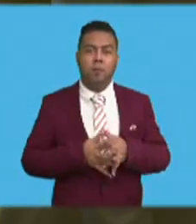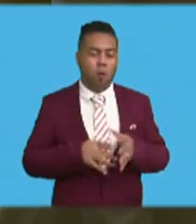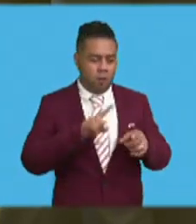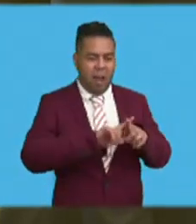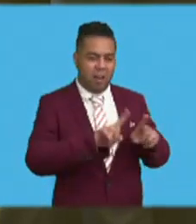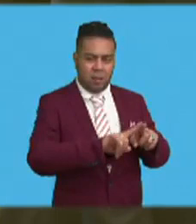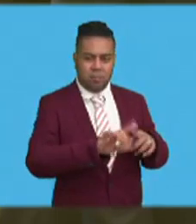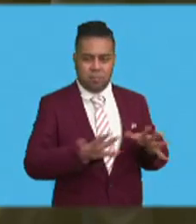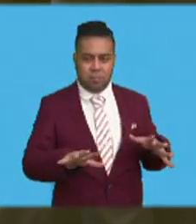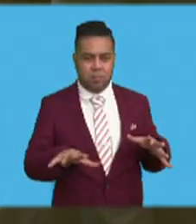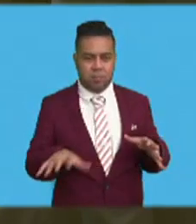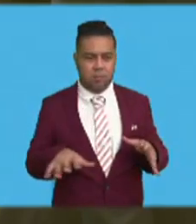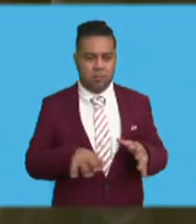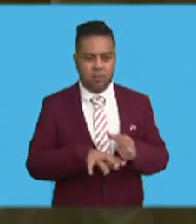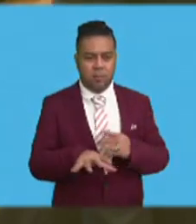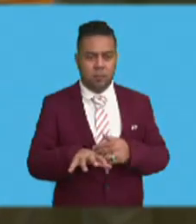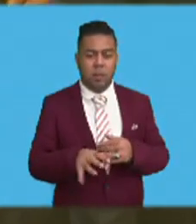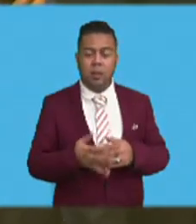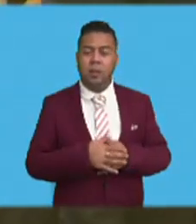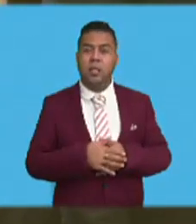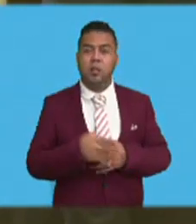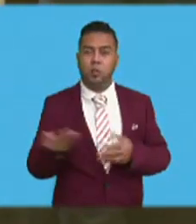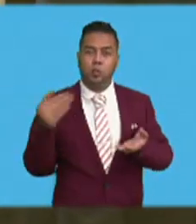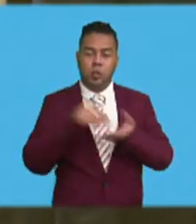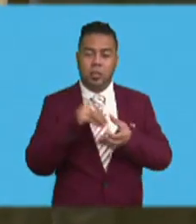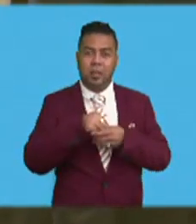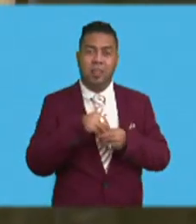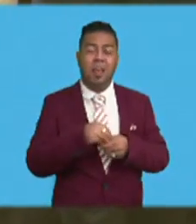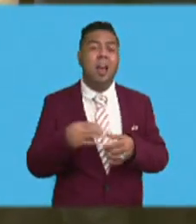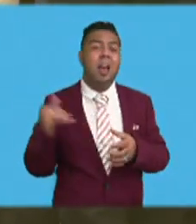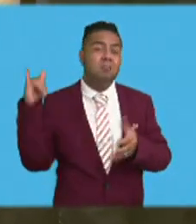to Naselesele, including Matei Airport and nearby hotels, and also from